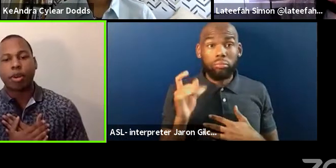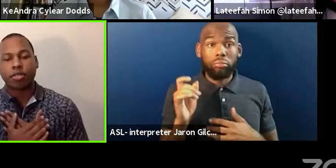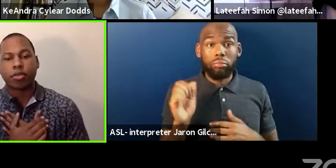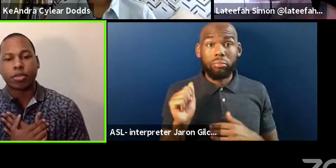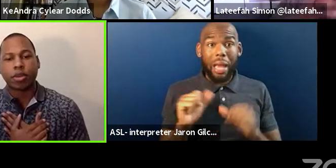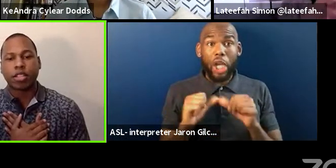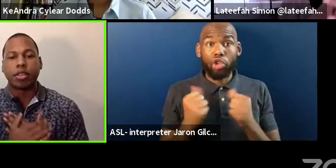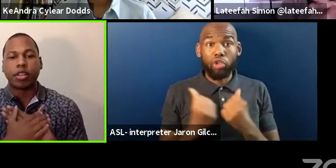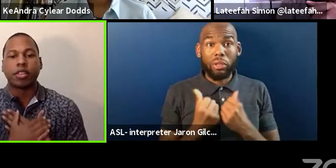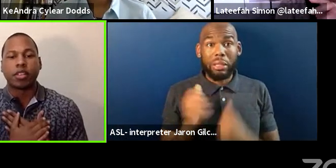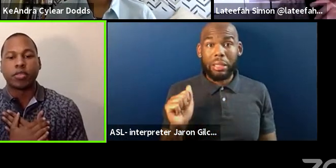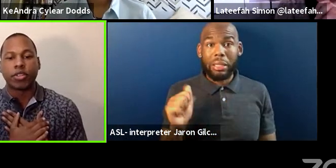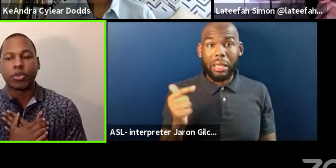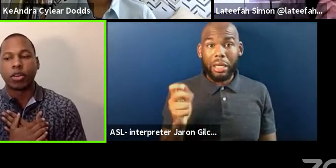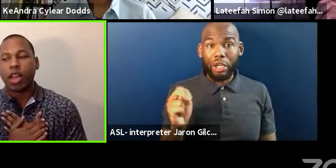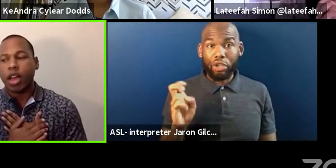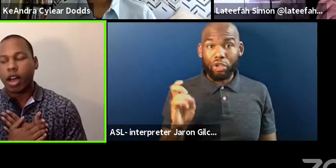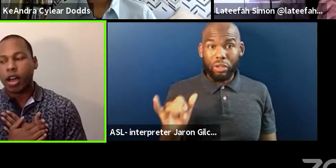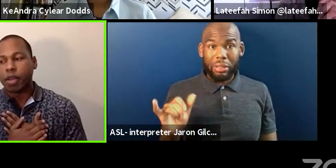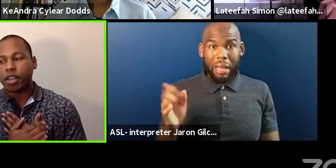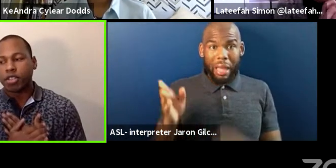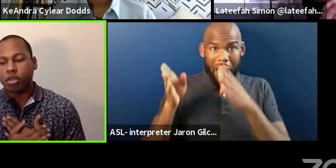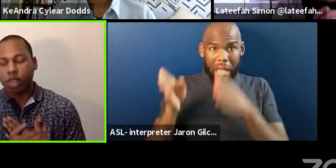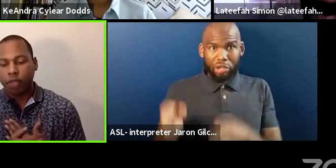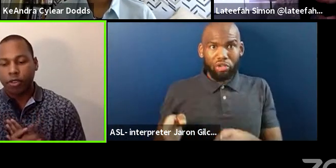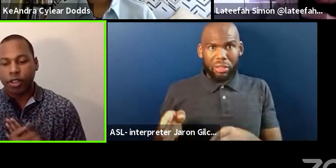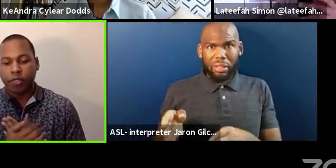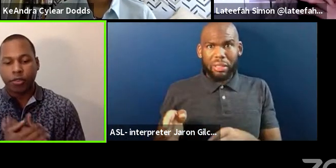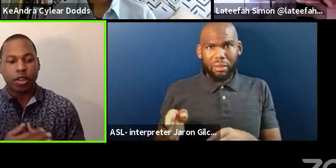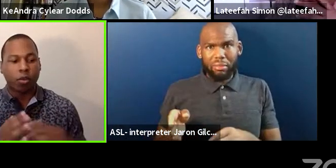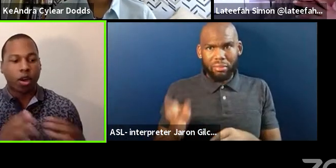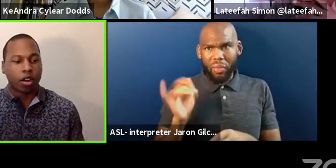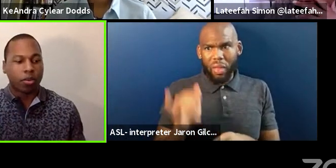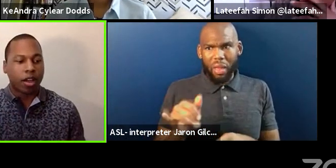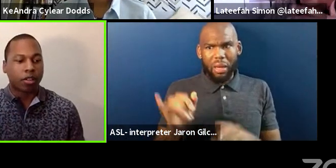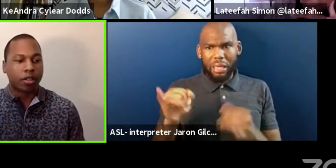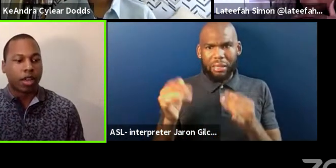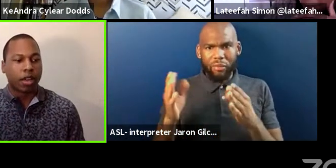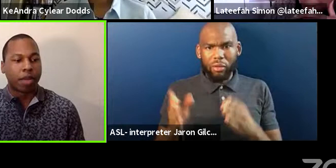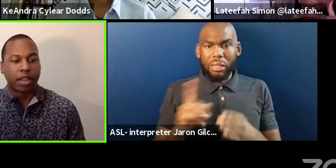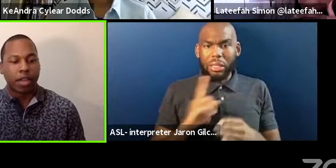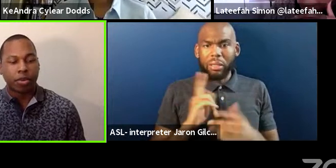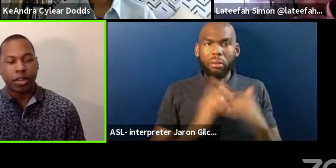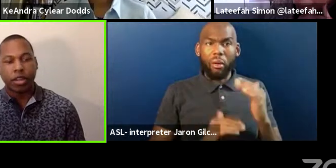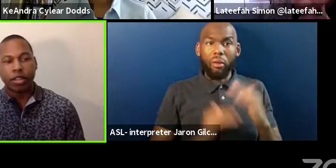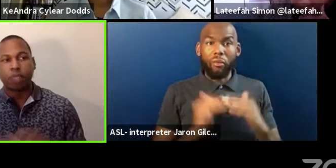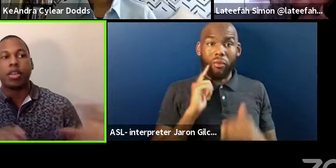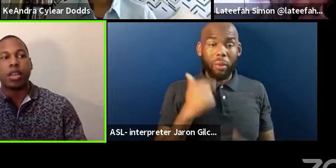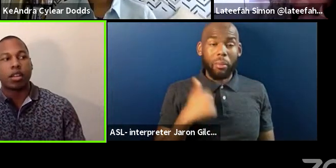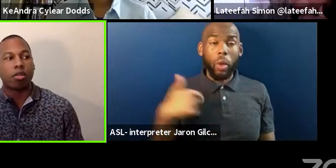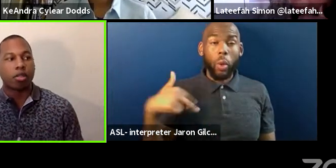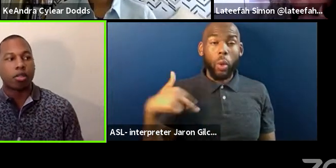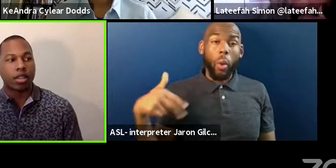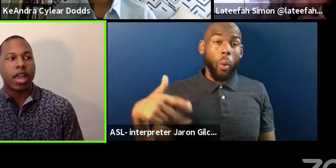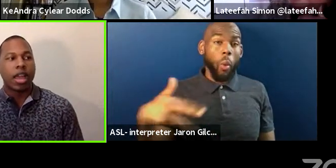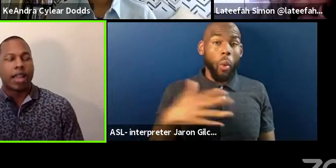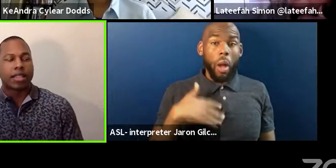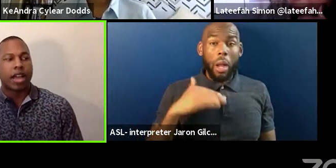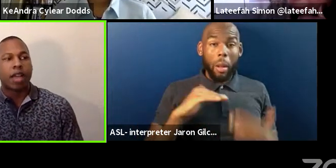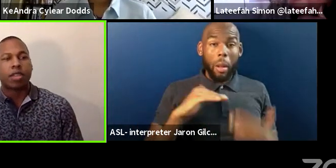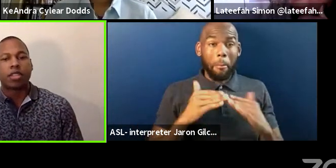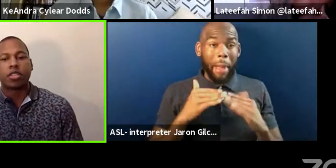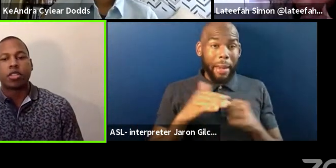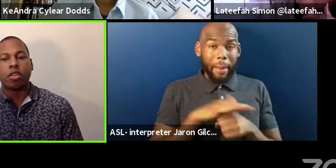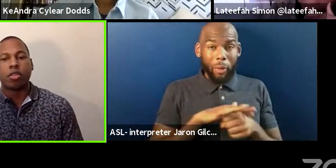back to that personal responsibility of the individual. It is so comforting for me to walk around my neighborhood, to be in Oakland